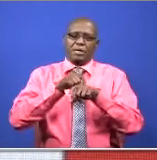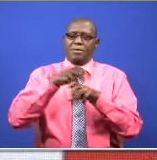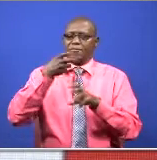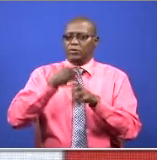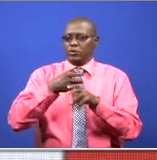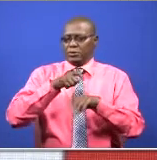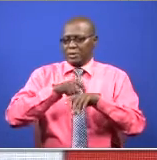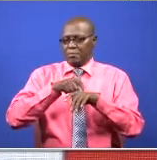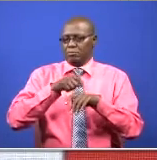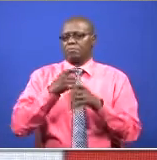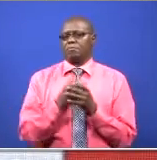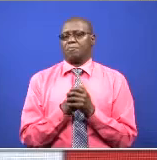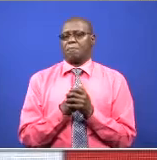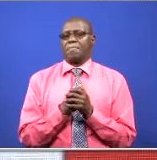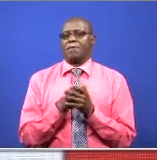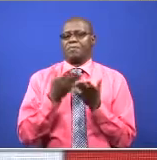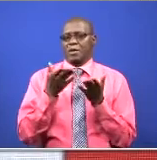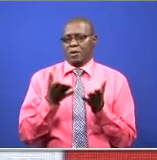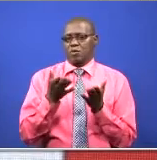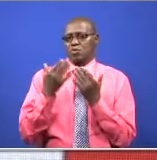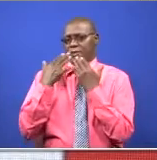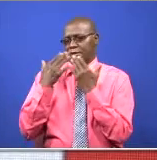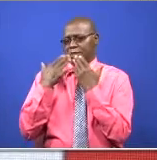doing business. Naftali Mwangi, thank you so much